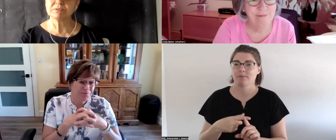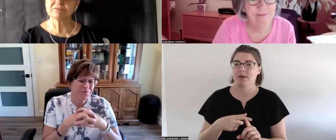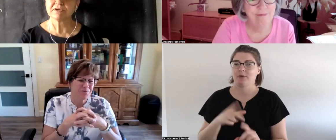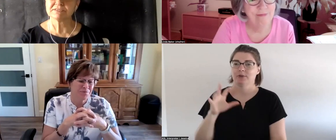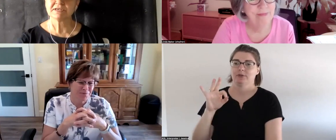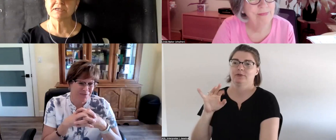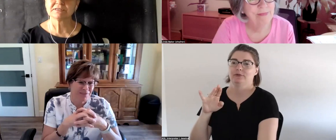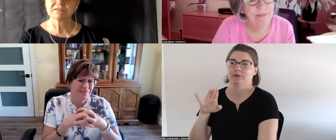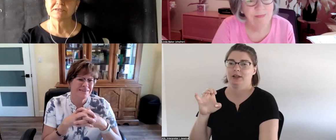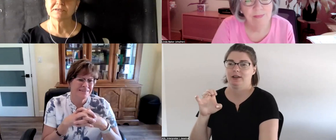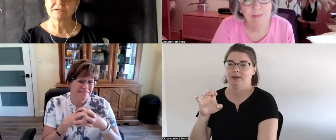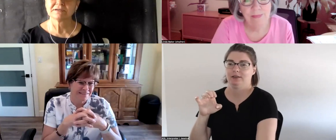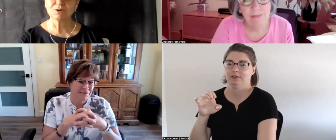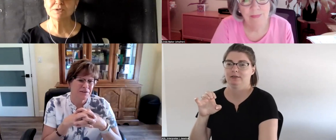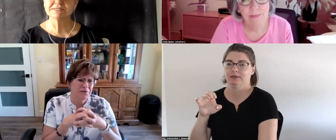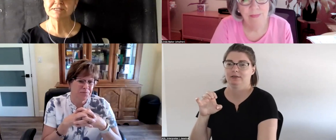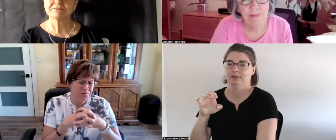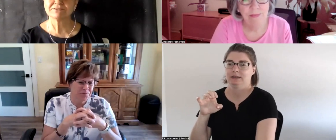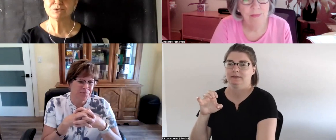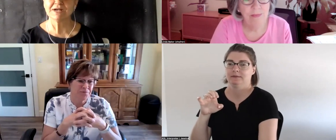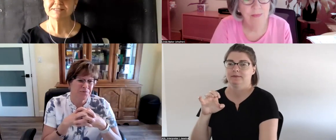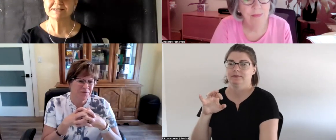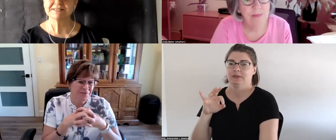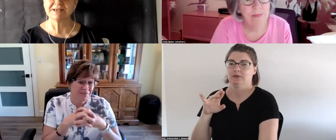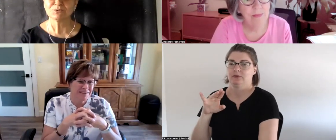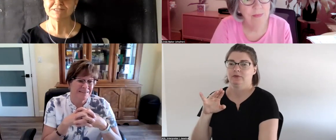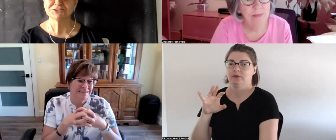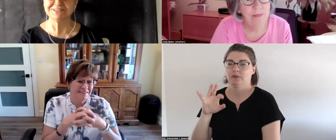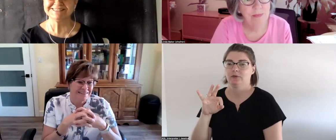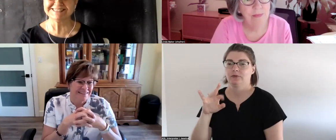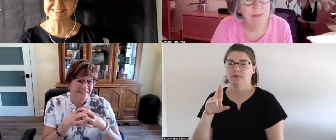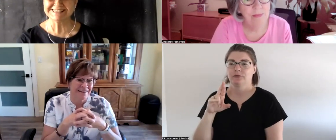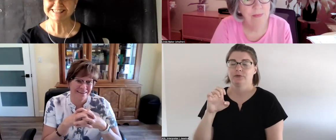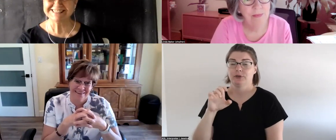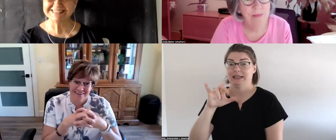simplifies that how was that for you asking that question